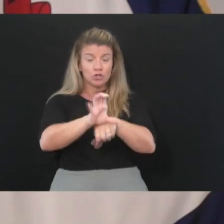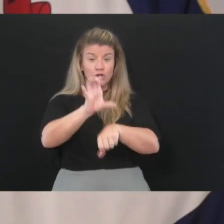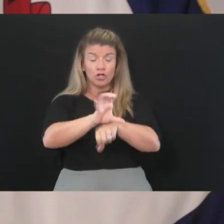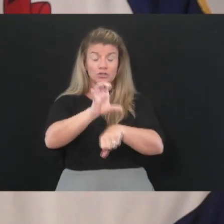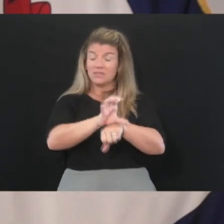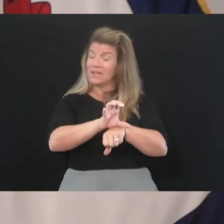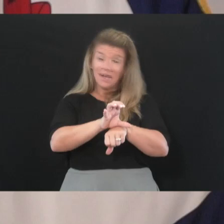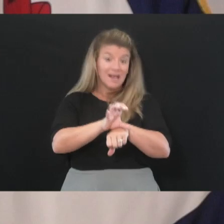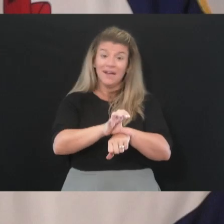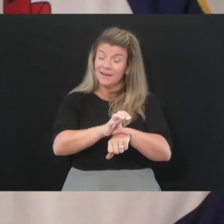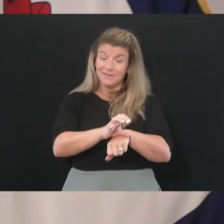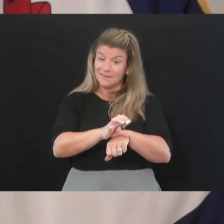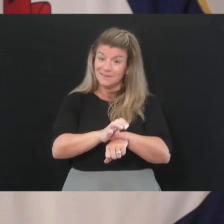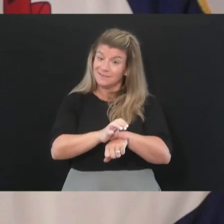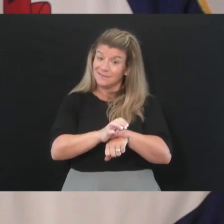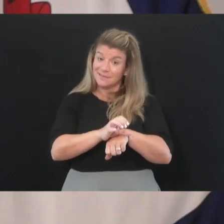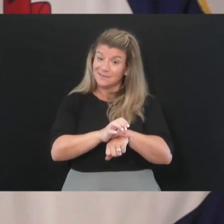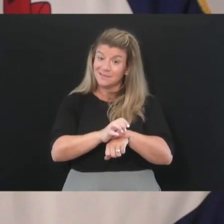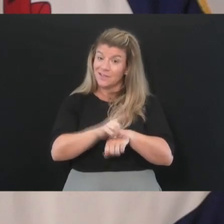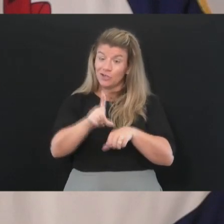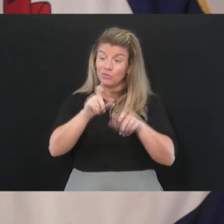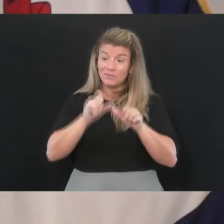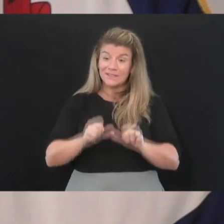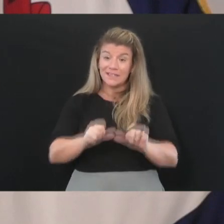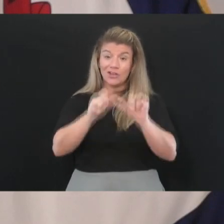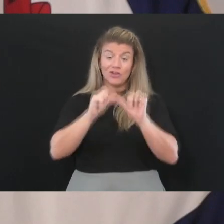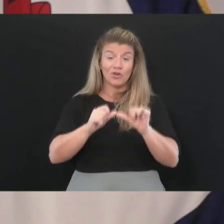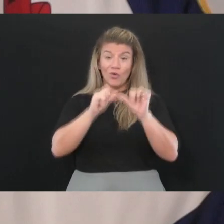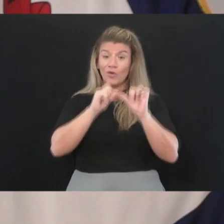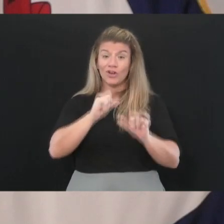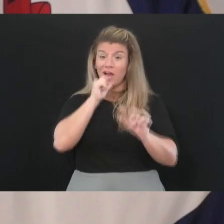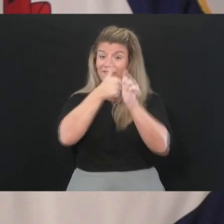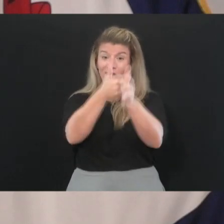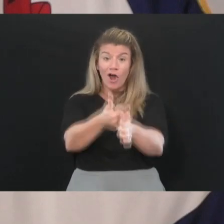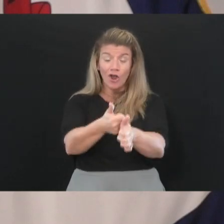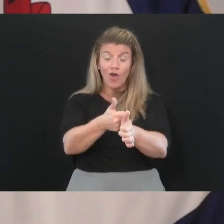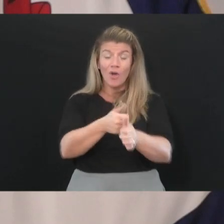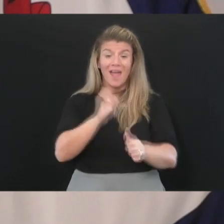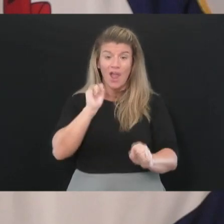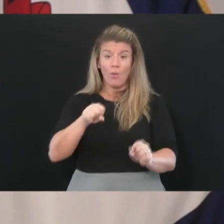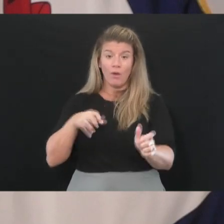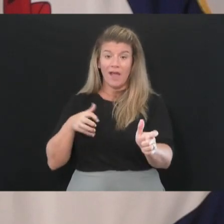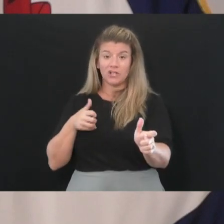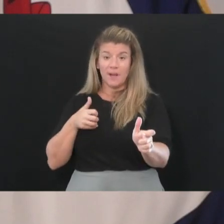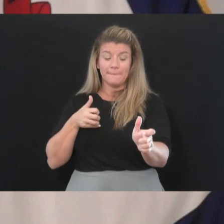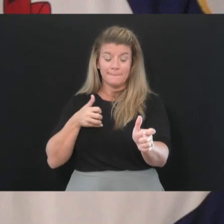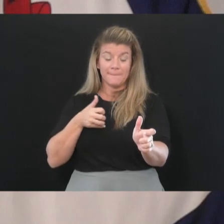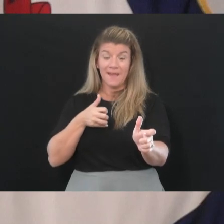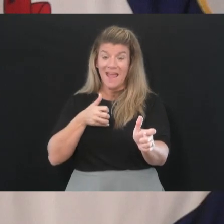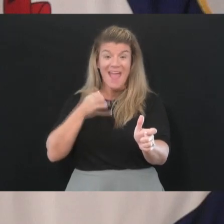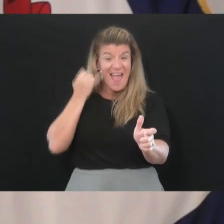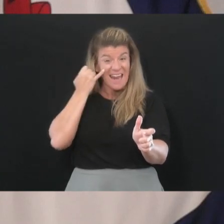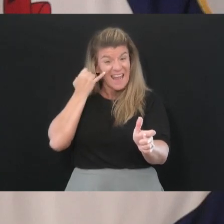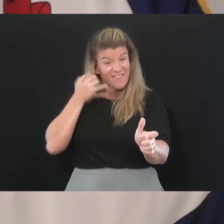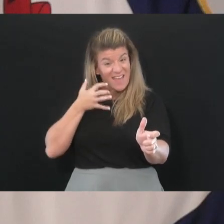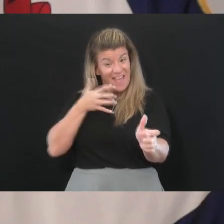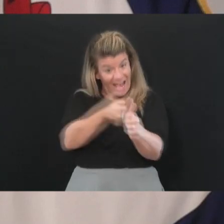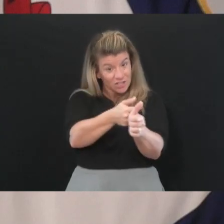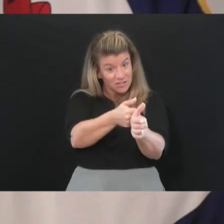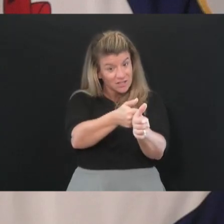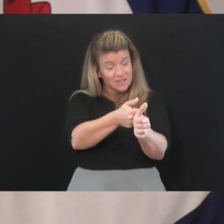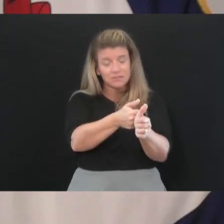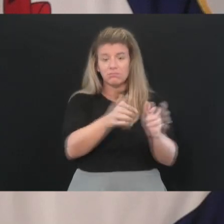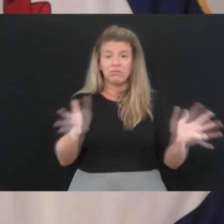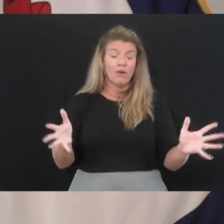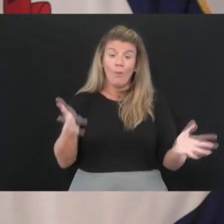catch us. It's just going to catch us. And then when it catches us, it could be with a grip like we can't get away from.